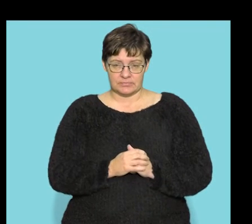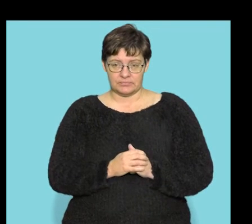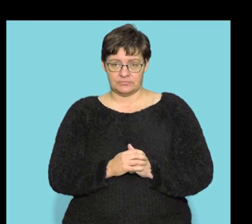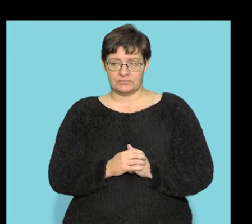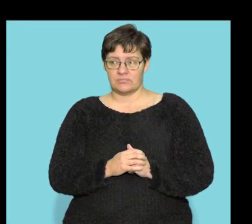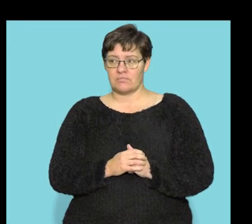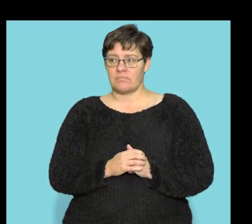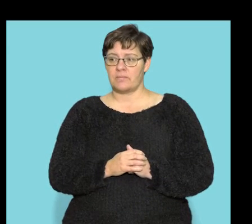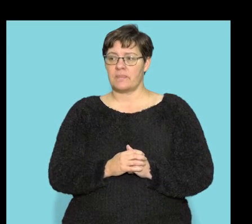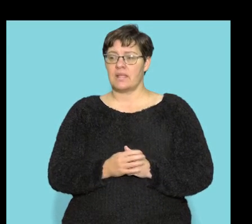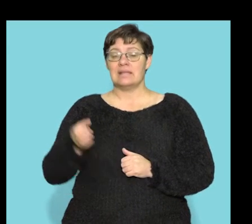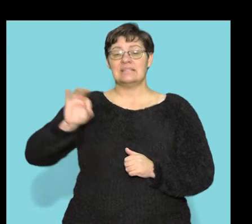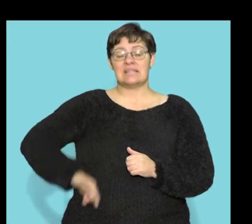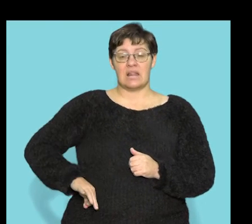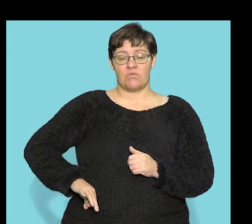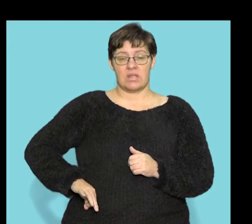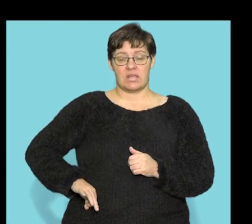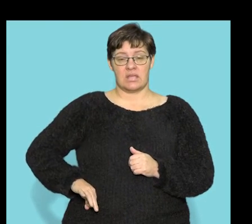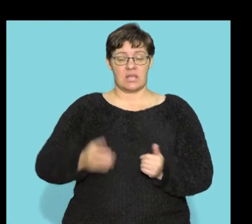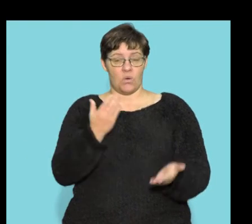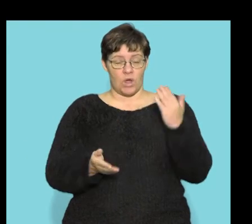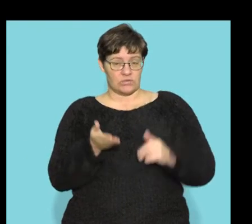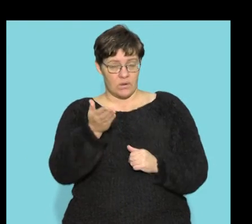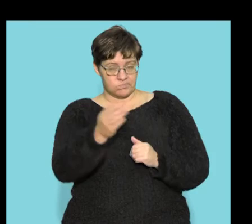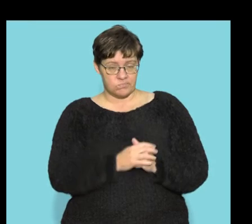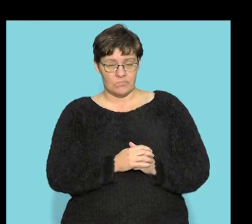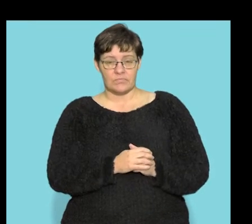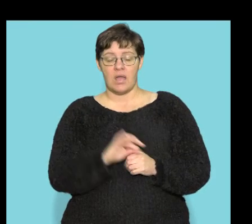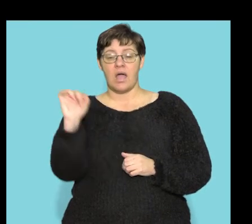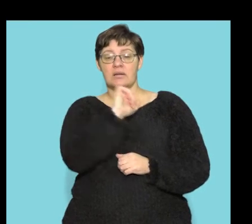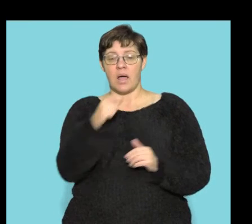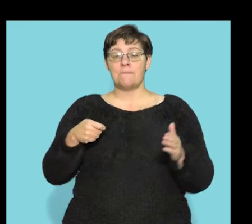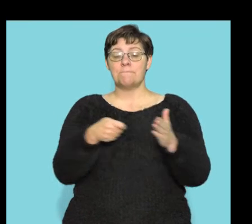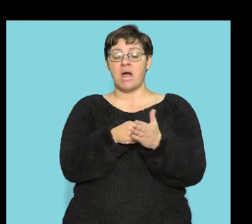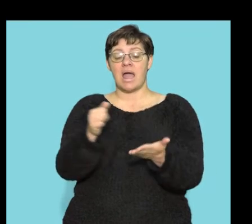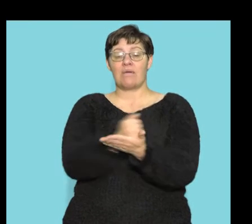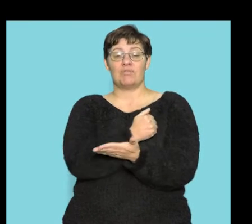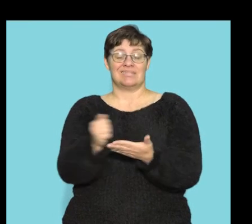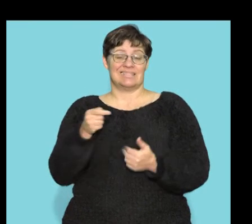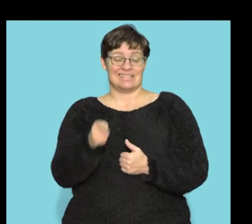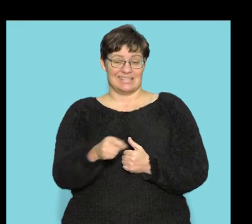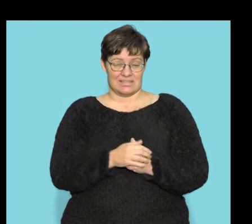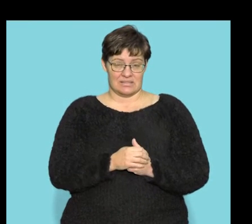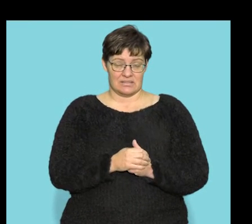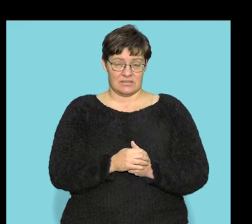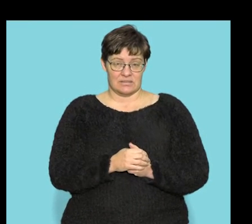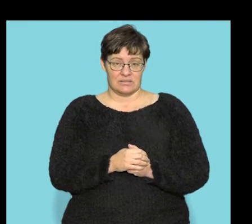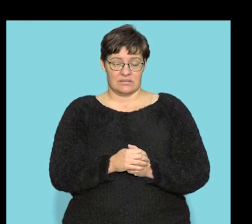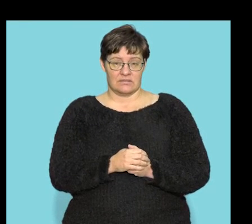here. Salaries and wages, perfect. Vehicles bought on credit.